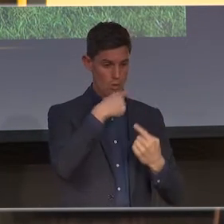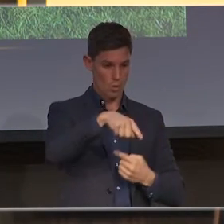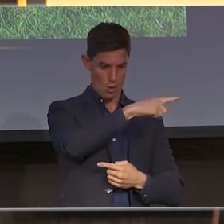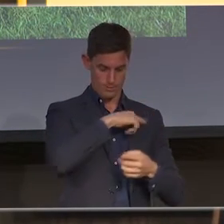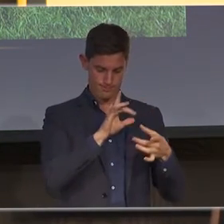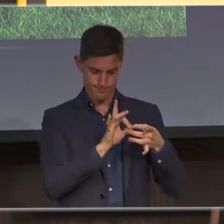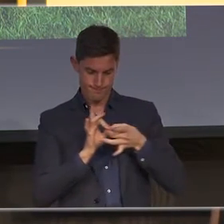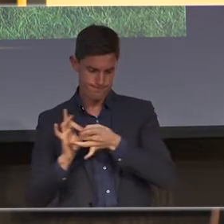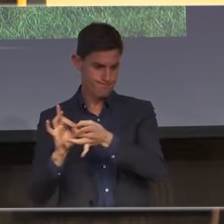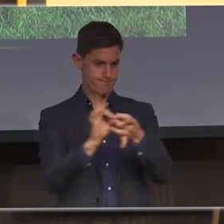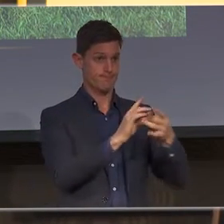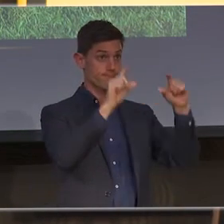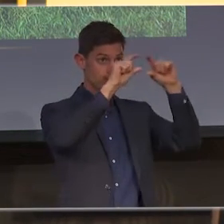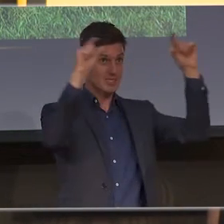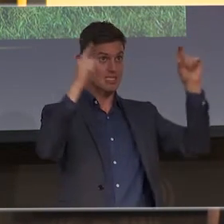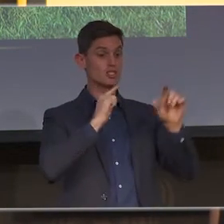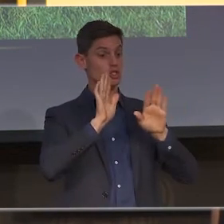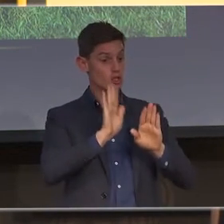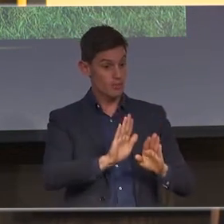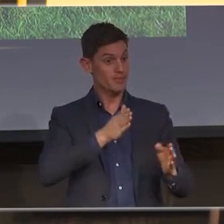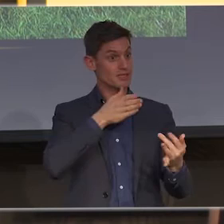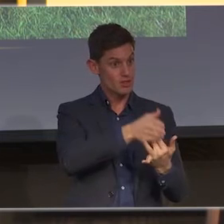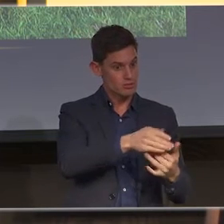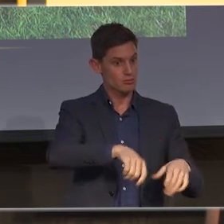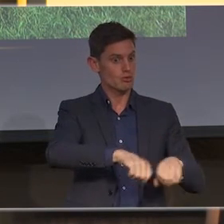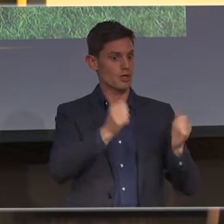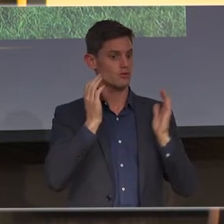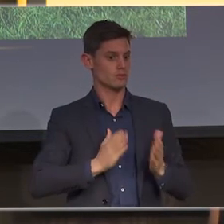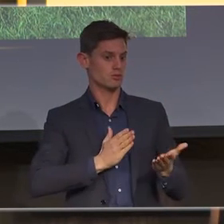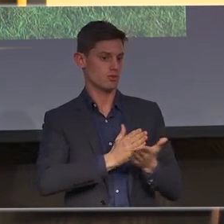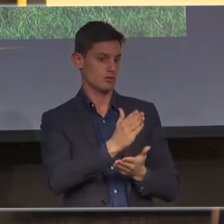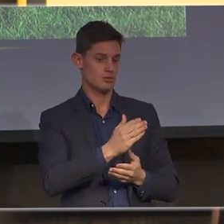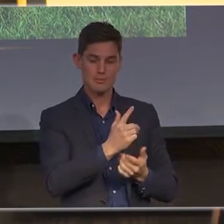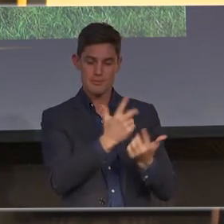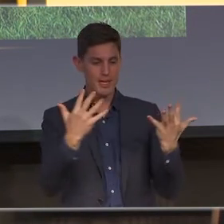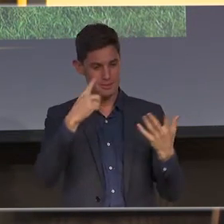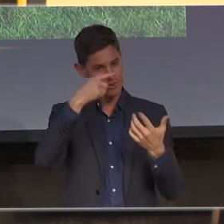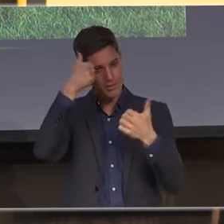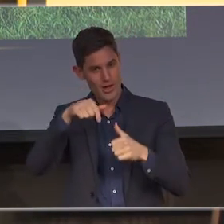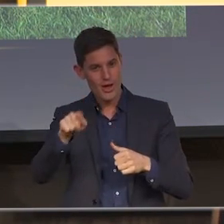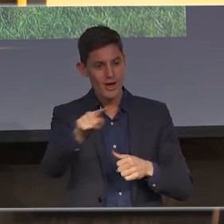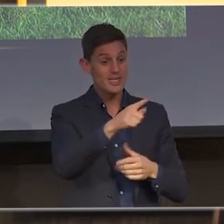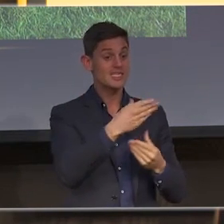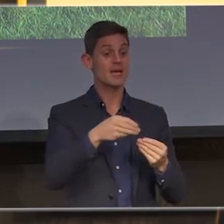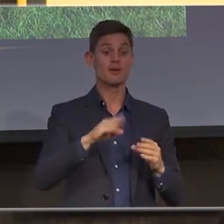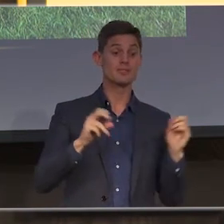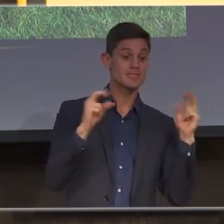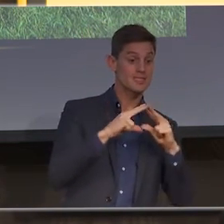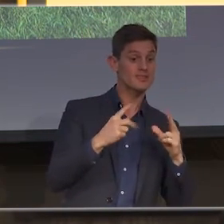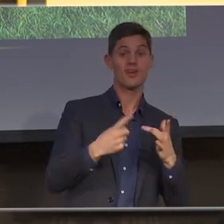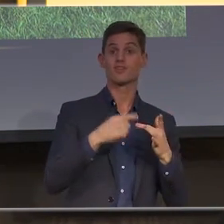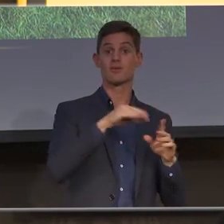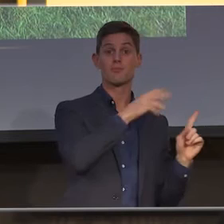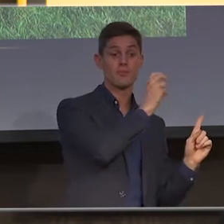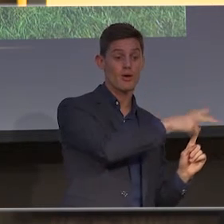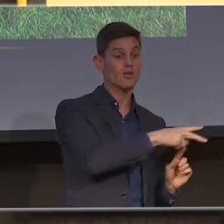the banner of Stop the Intervention, Human Rights Now. There were many familiar faces on the day, some locally from Sydney and others from across the